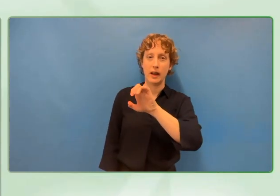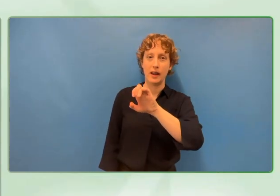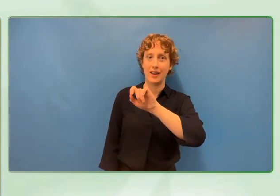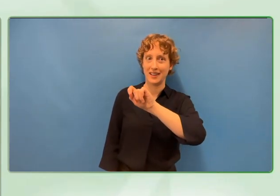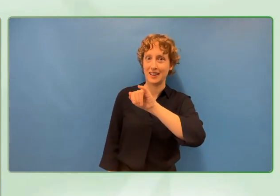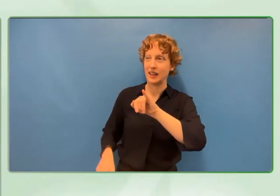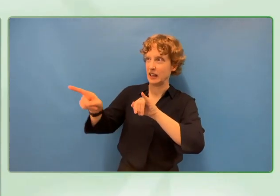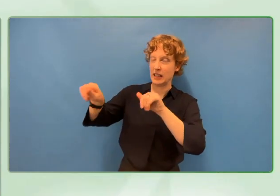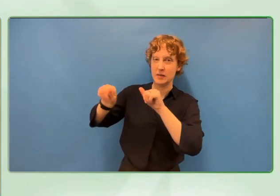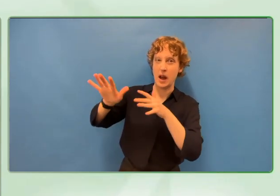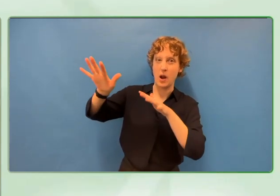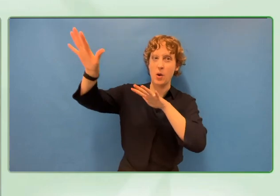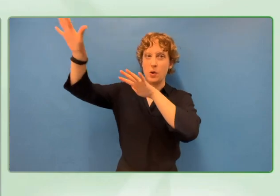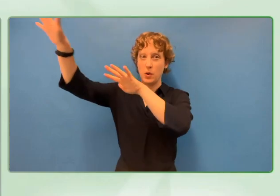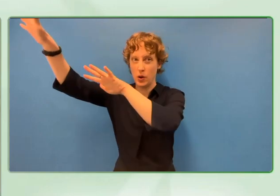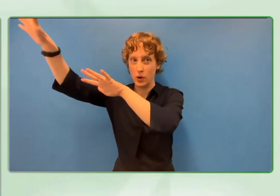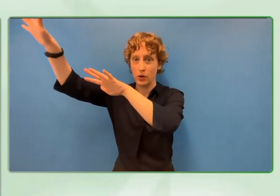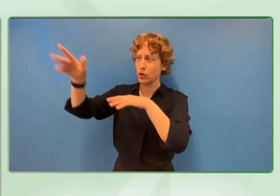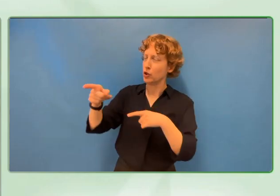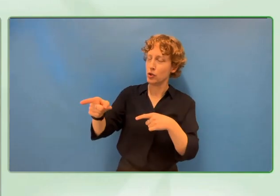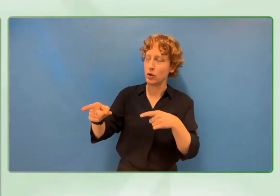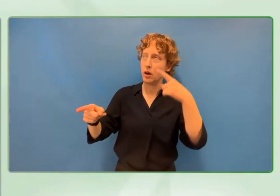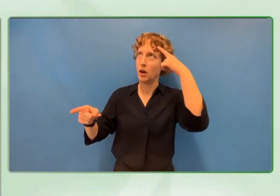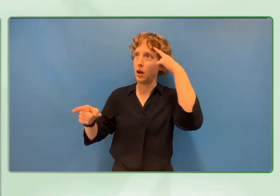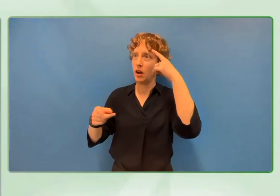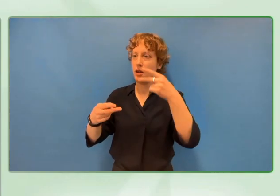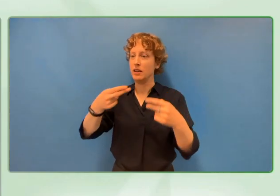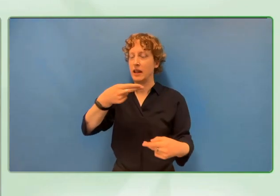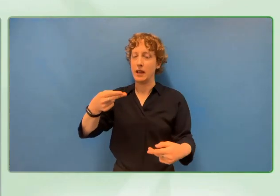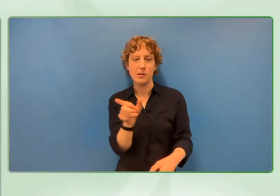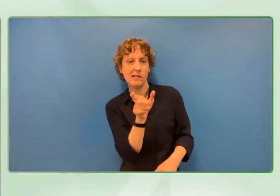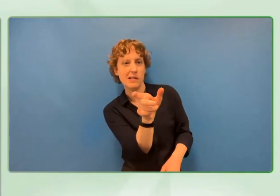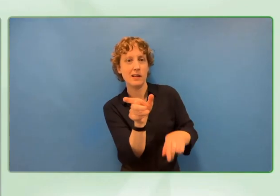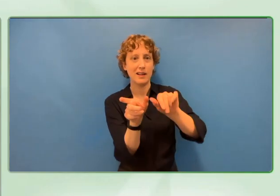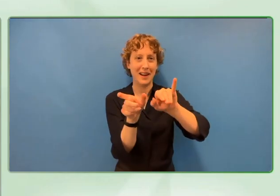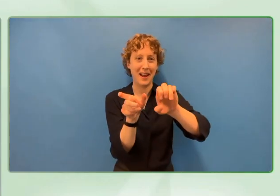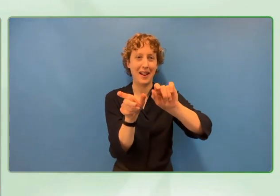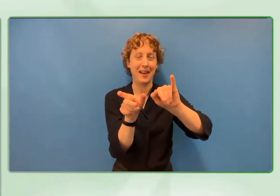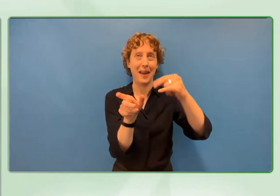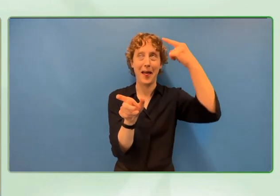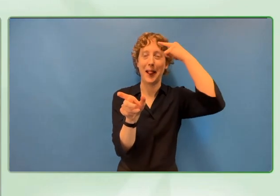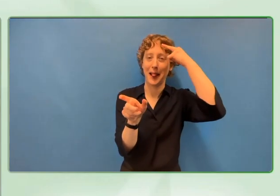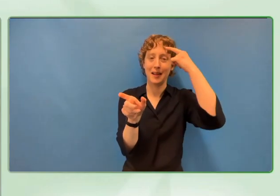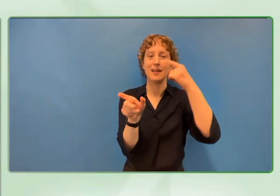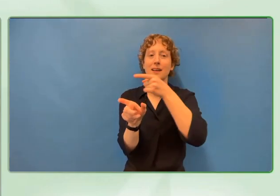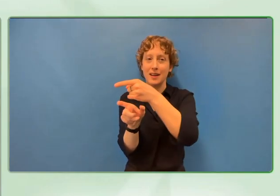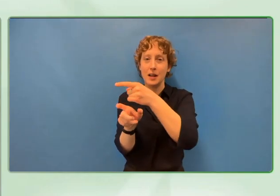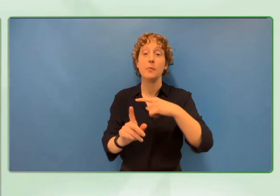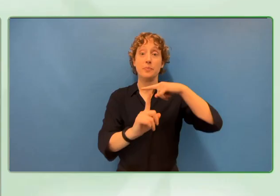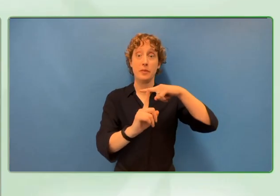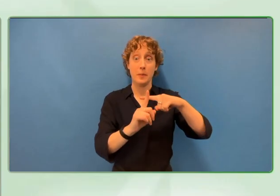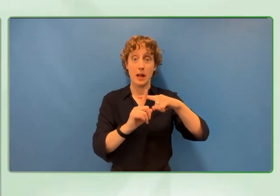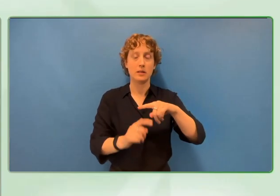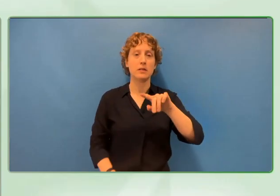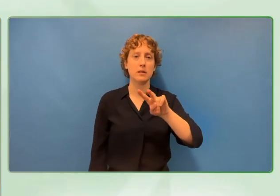Deviation. 28 years ago, in 1998, I was member of a European multimedia jury, and we had to